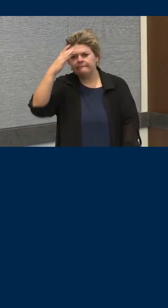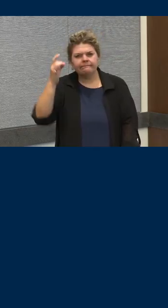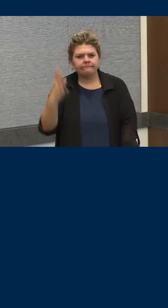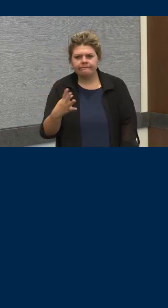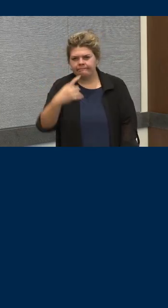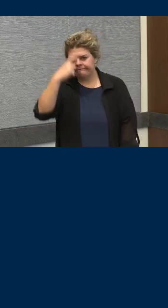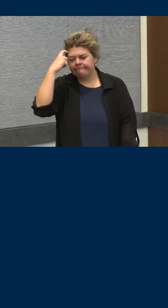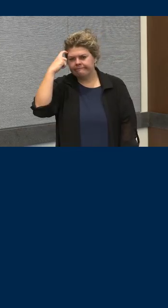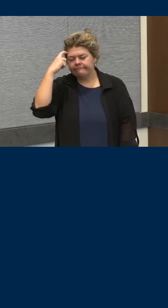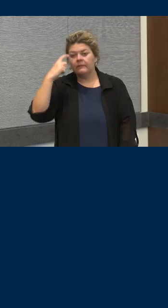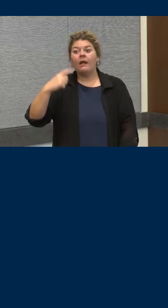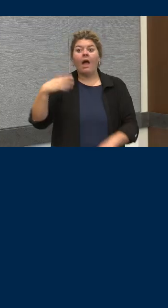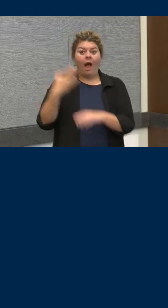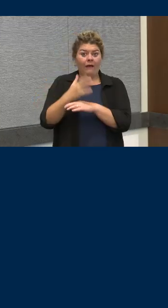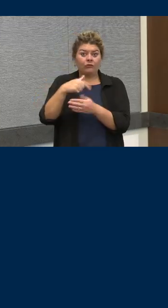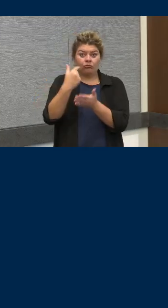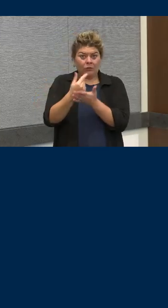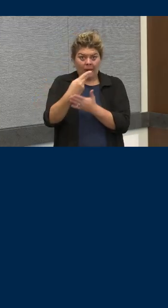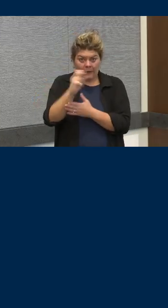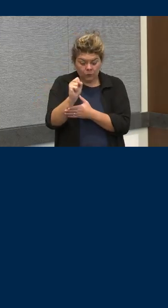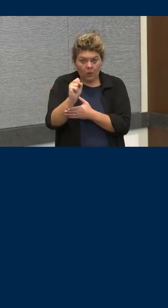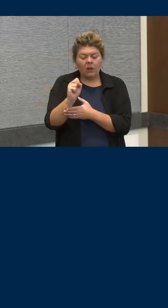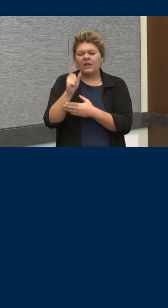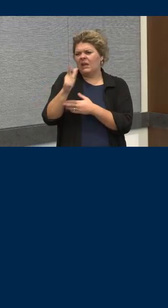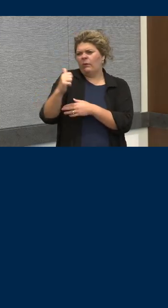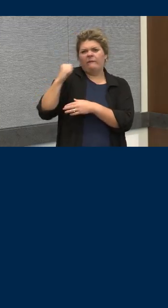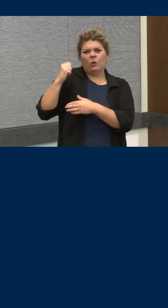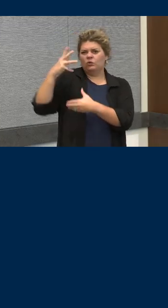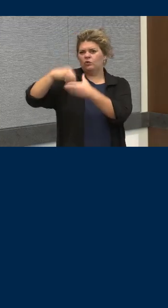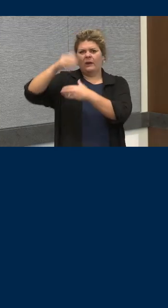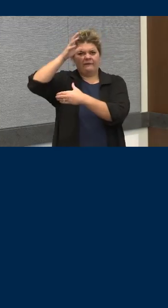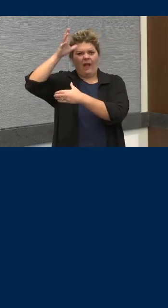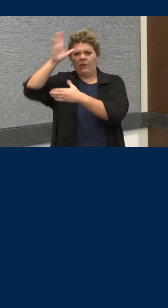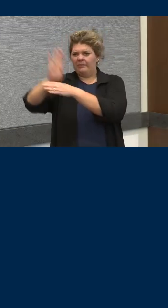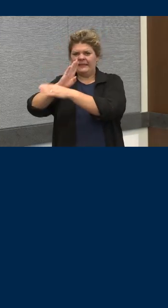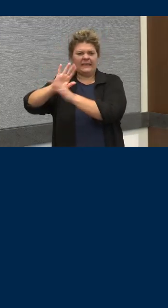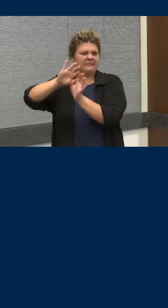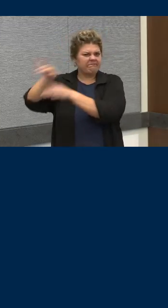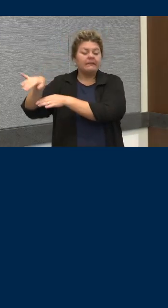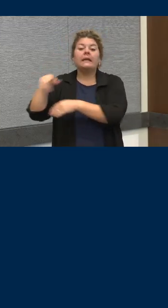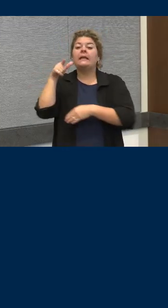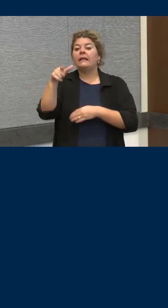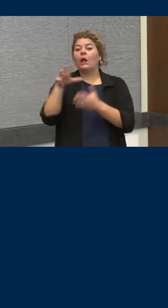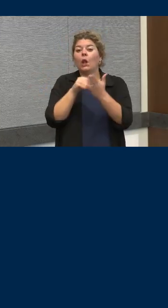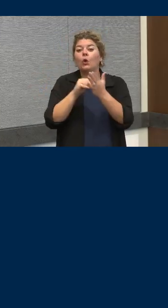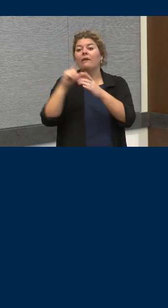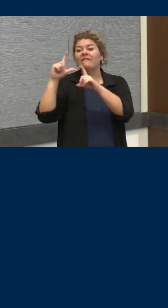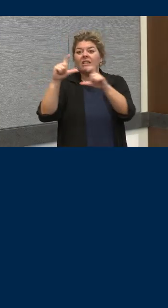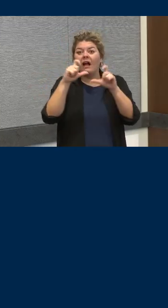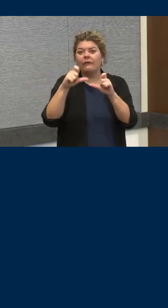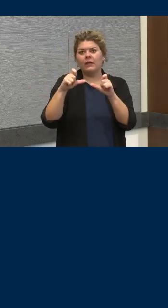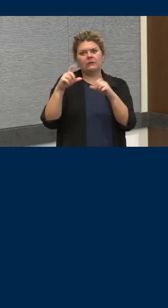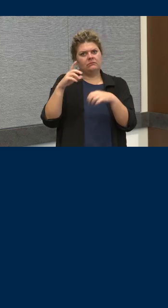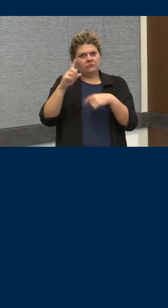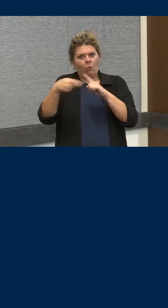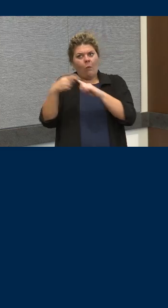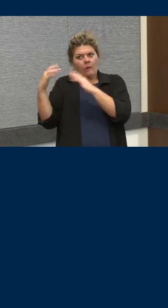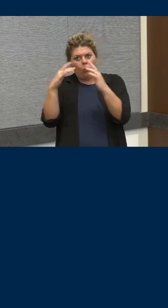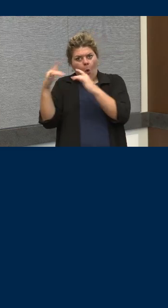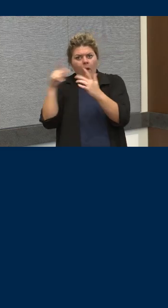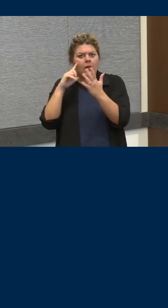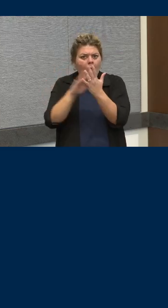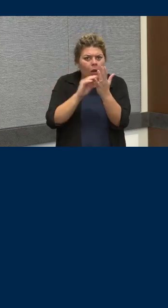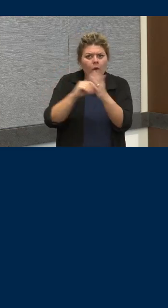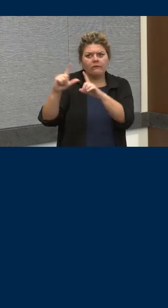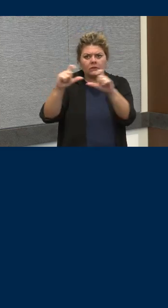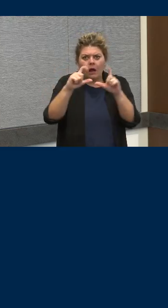school, Frank refused to enter his father's business. Instead, he learned photography during the war years through